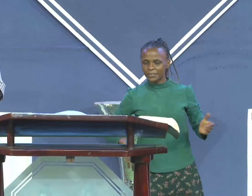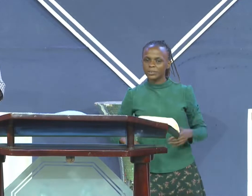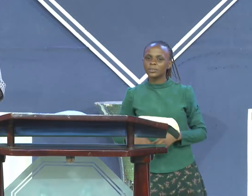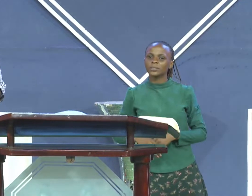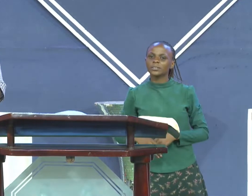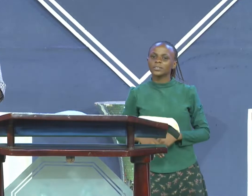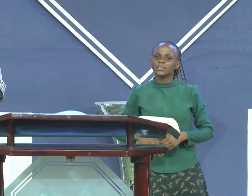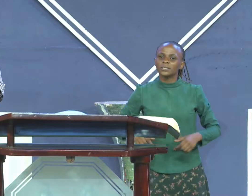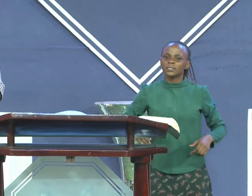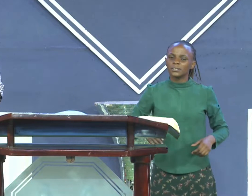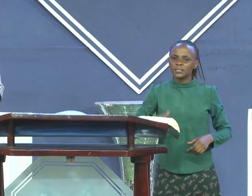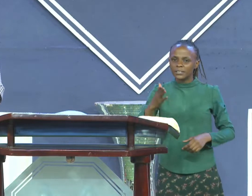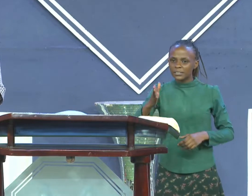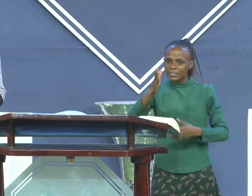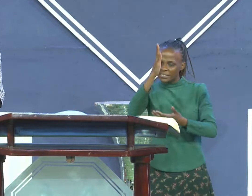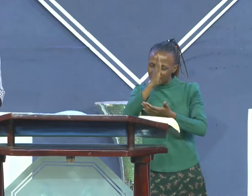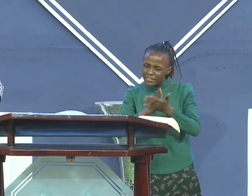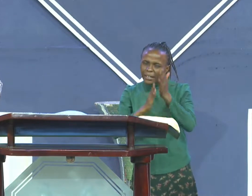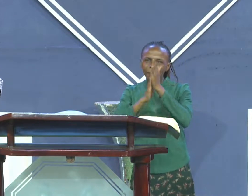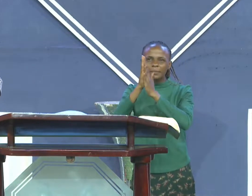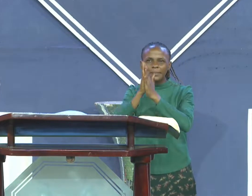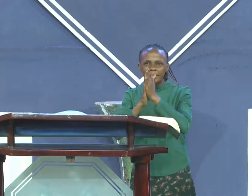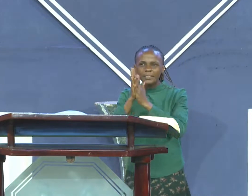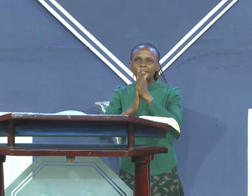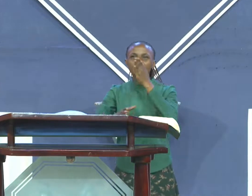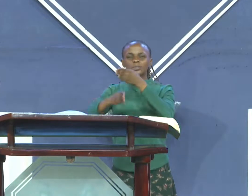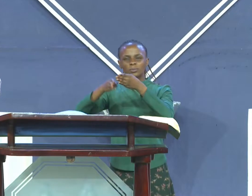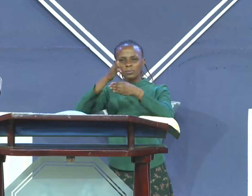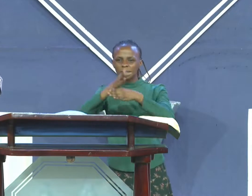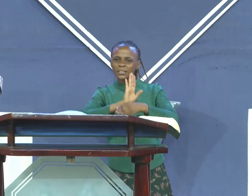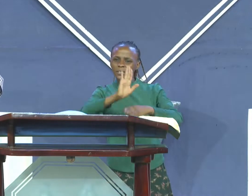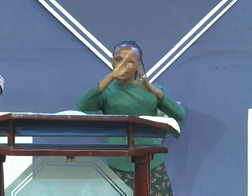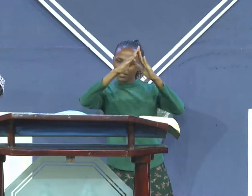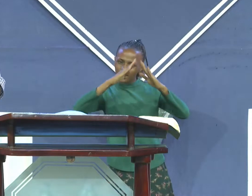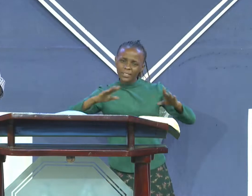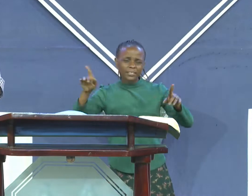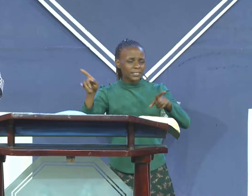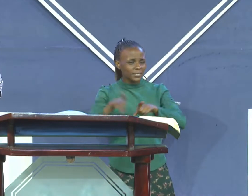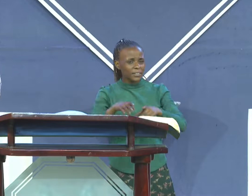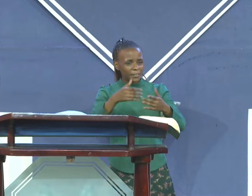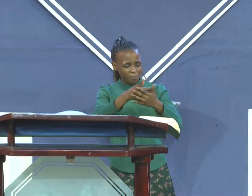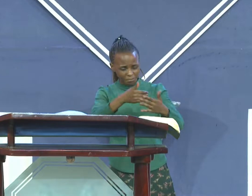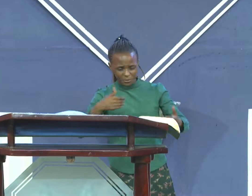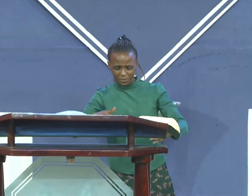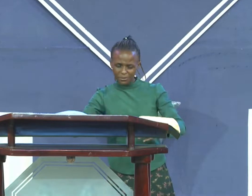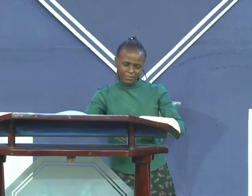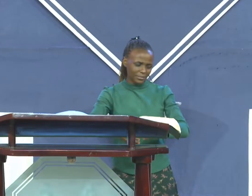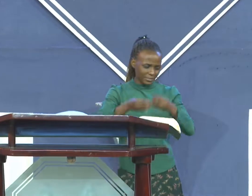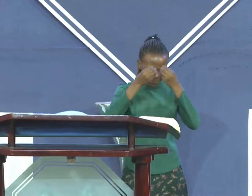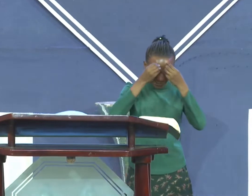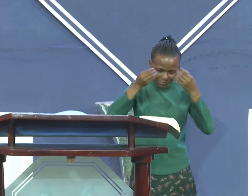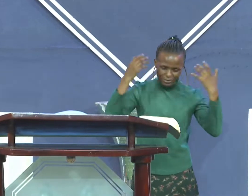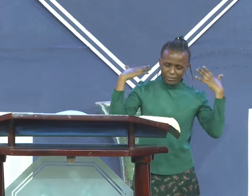Praise the Lord. There are those who are yearning to build, and they